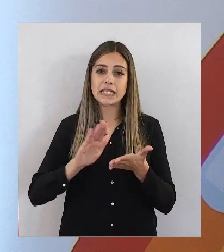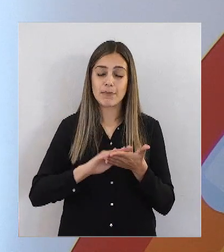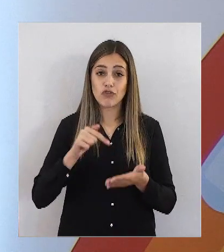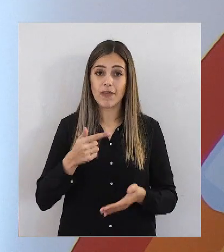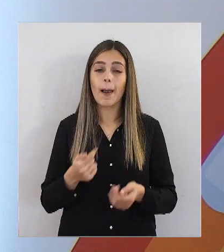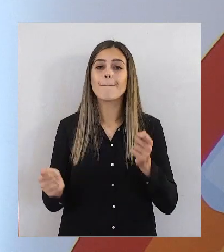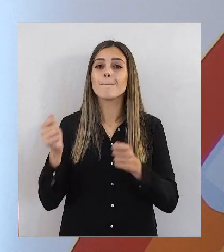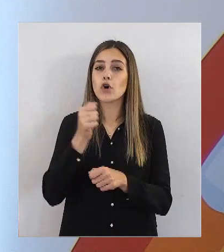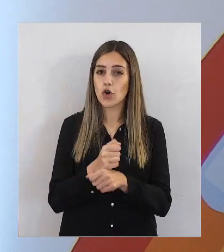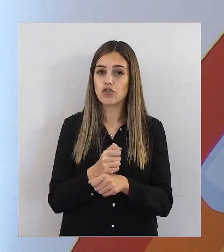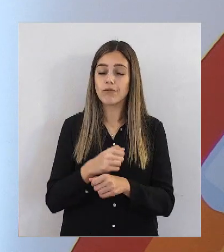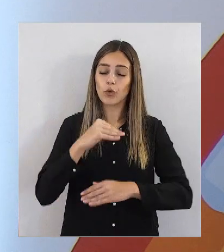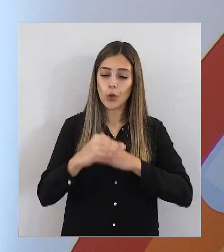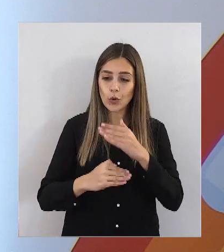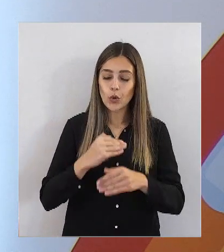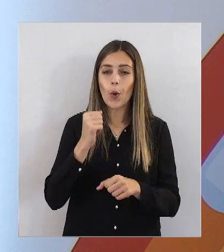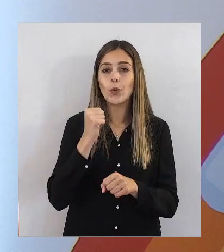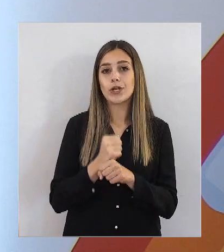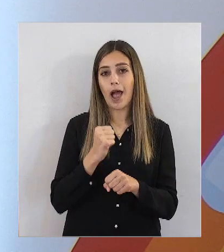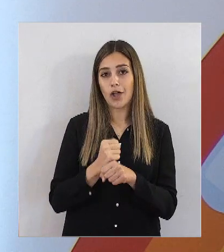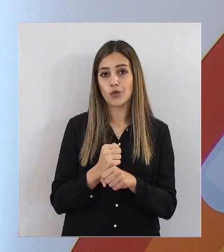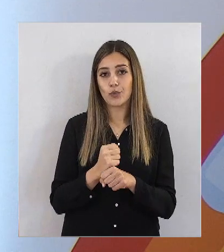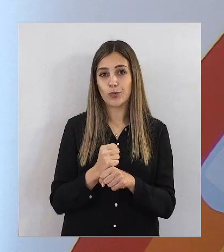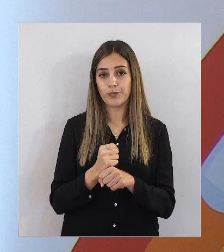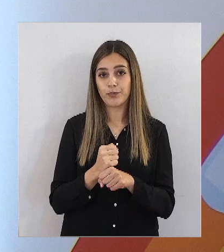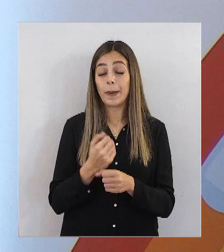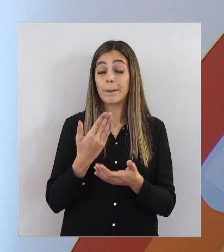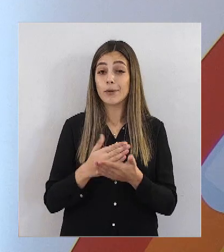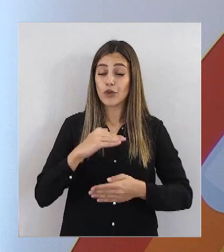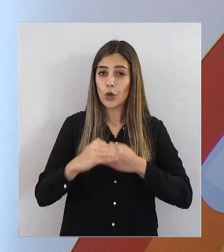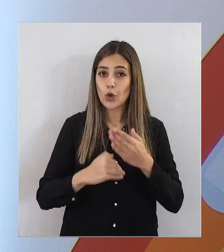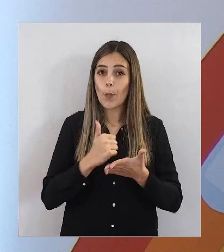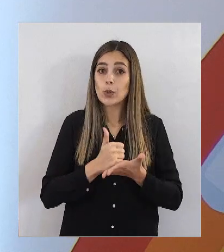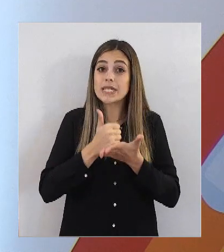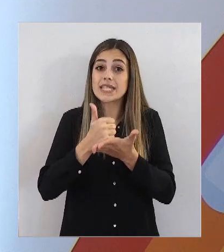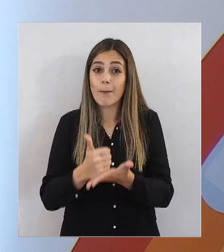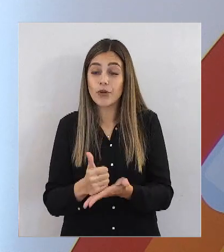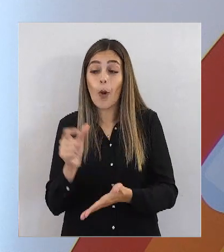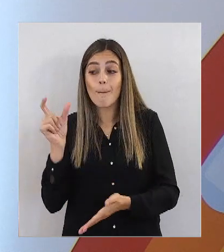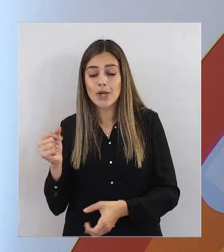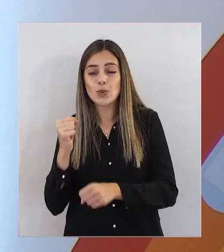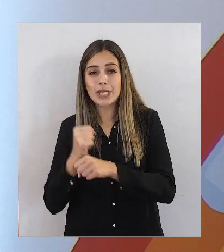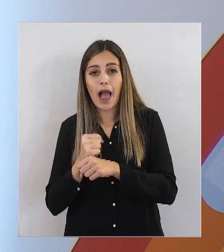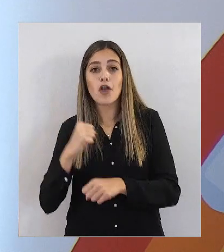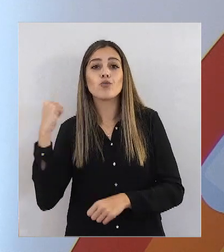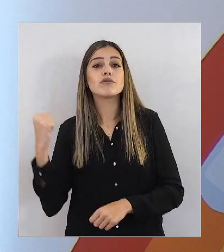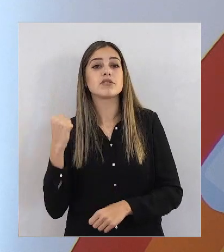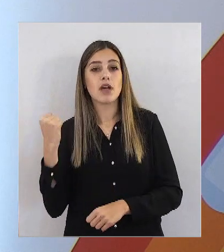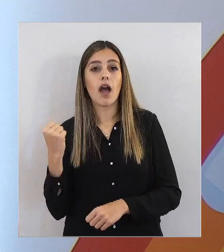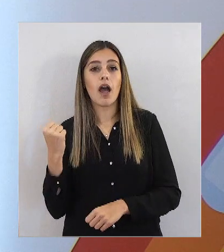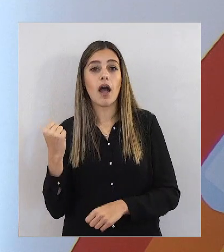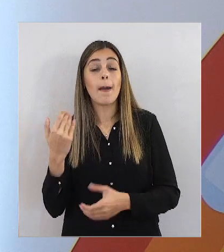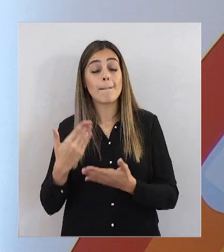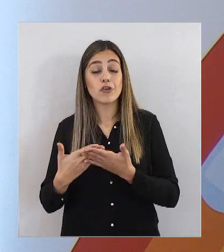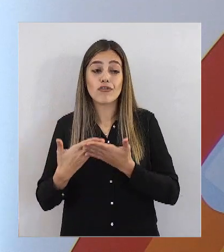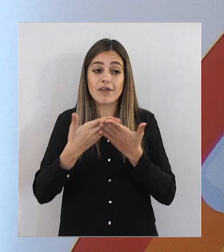need to continue to work on the micro level so that we can support healthcare professionals in capacity building and in providing